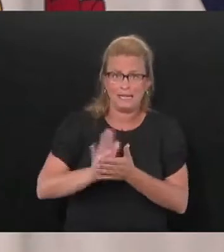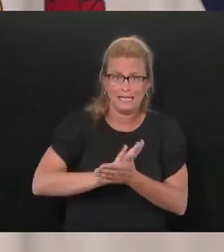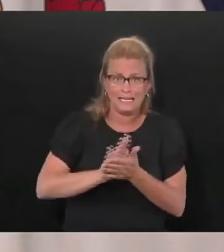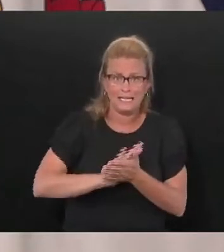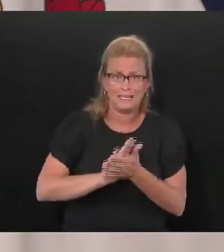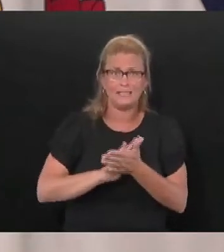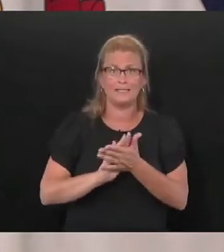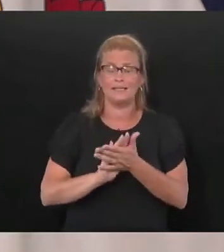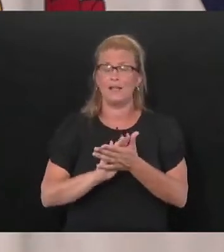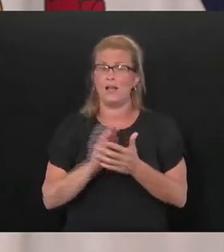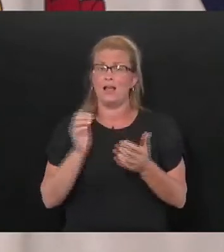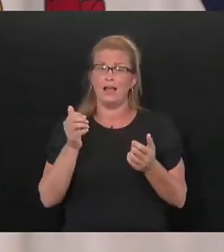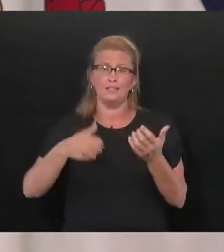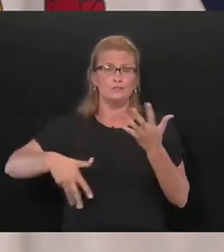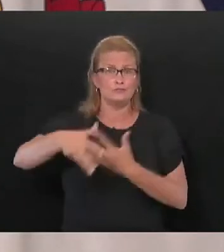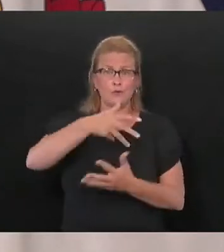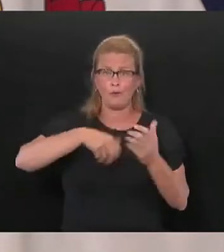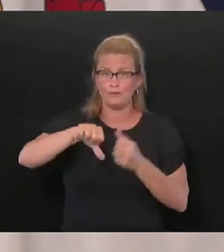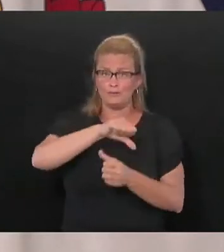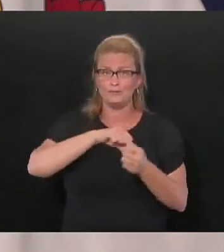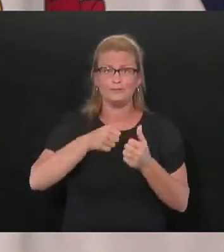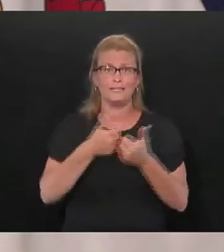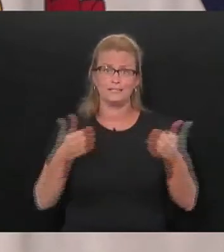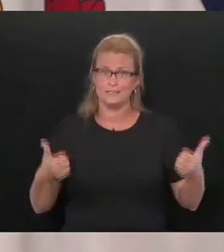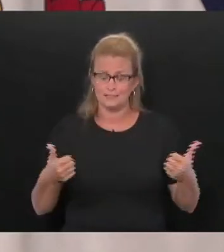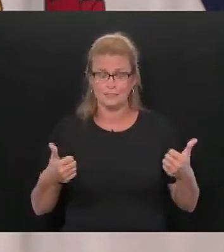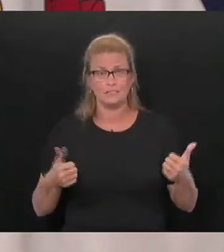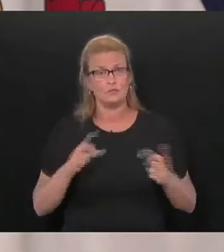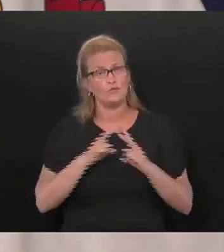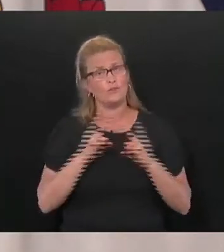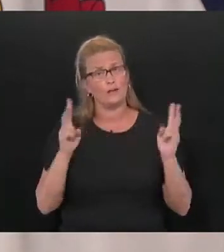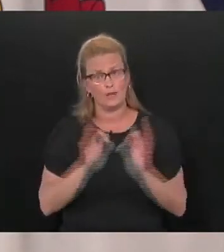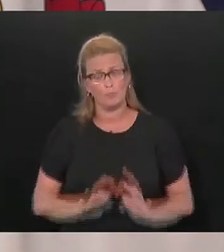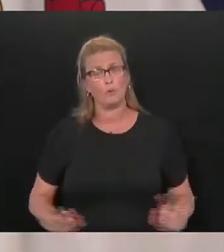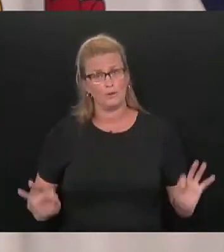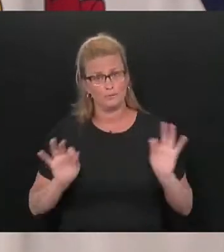social distance, all that stuff. It's really, really important.